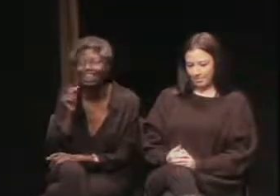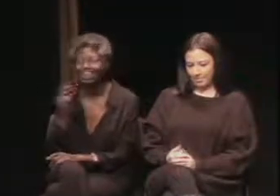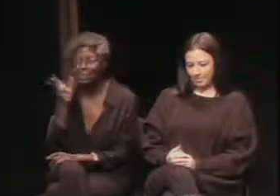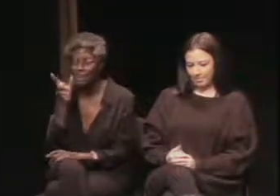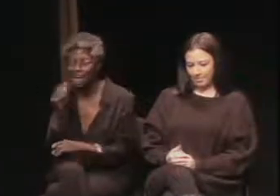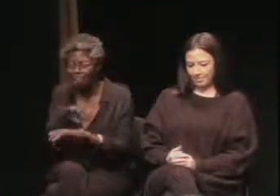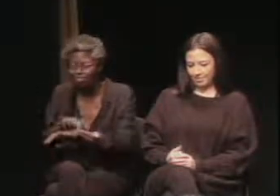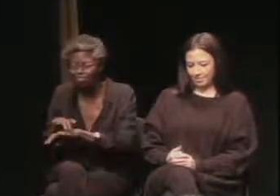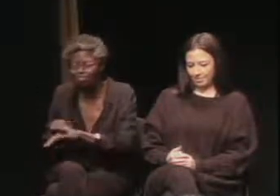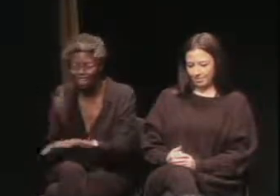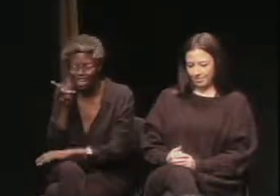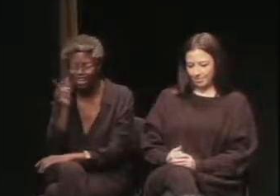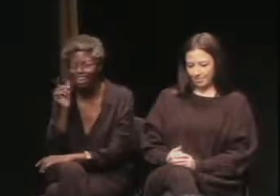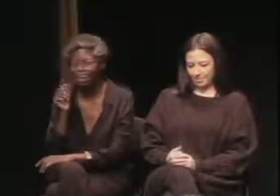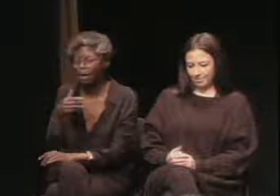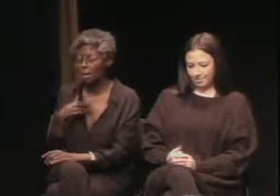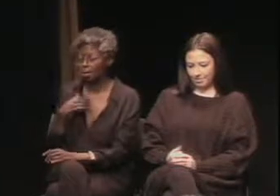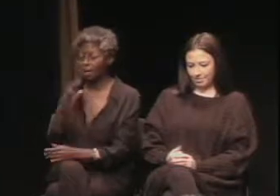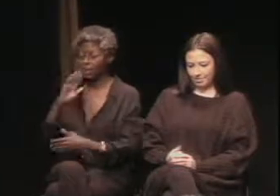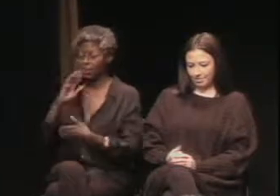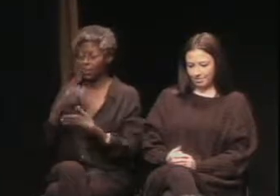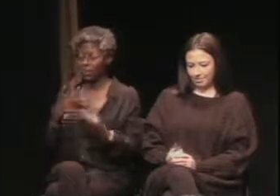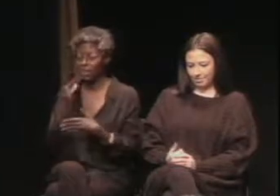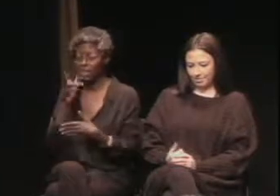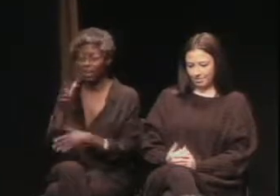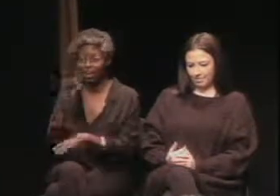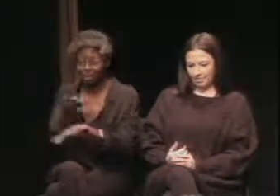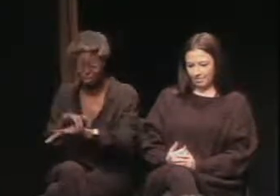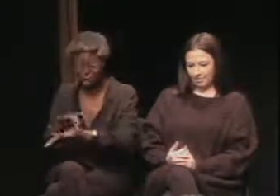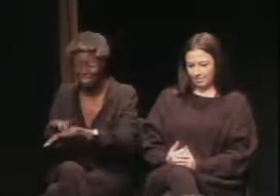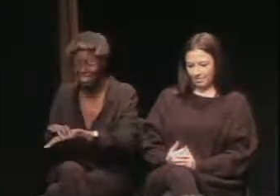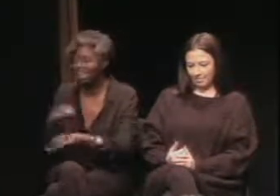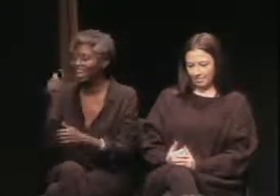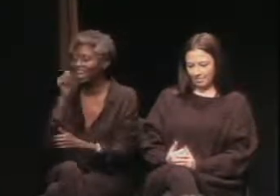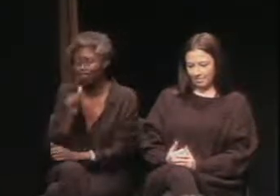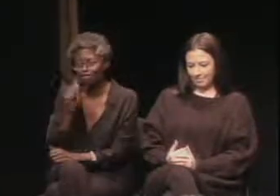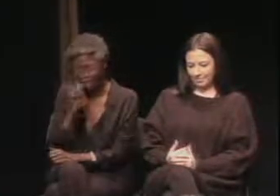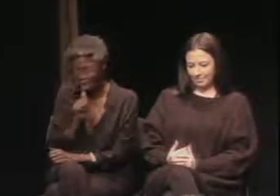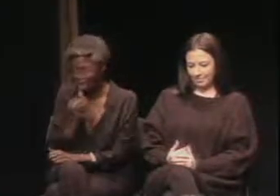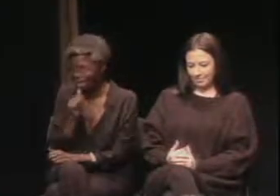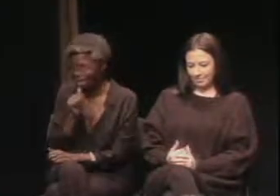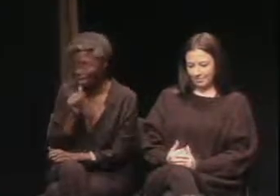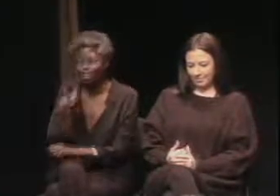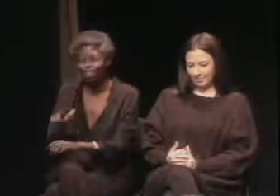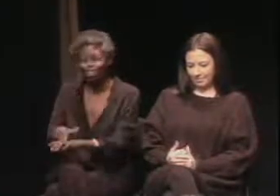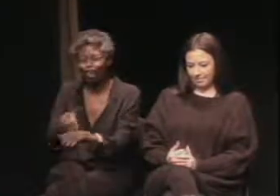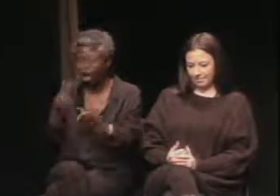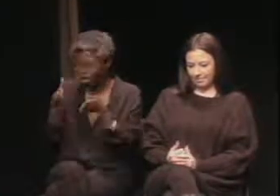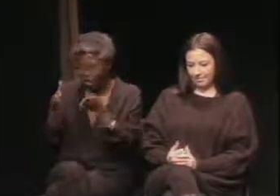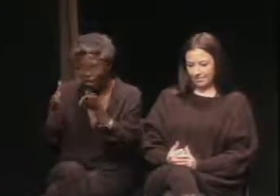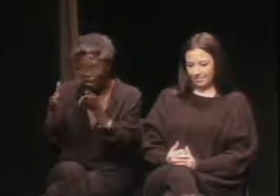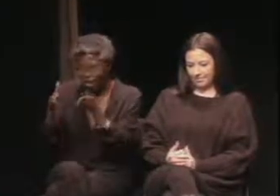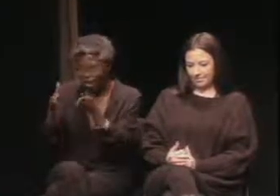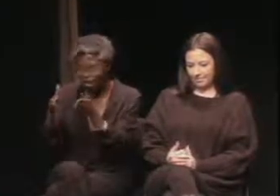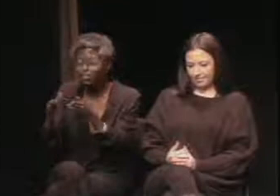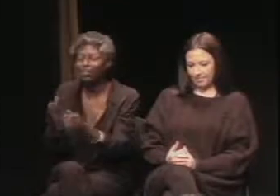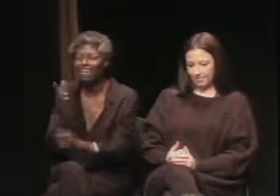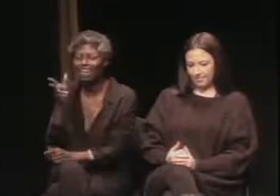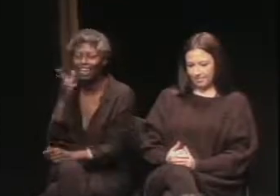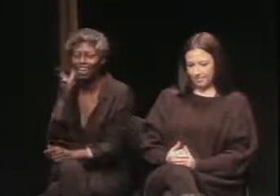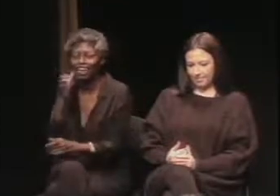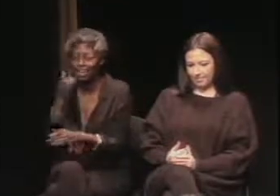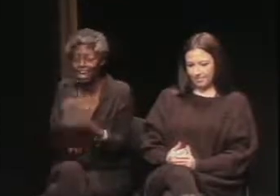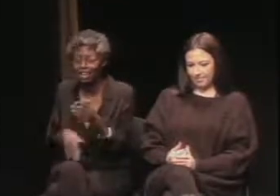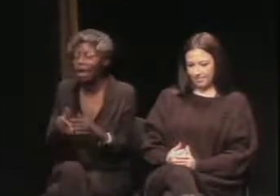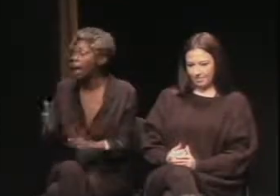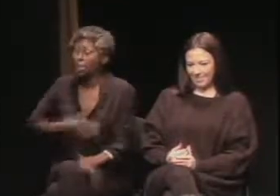bracelets. Yeah. My daughter would hear my bracelets and literally every day, it was a long corridor, you would hear them at the end saying,